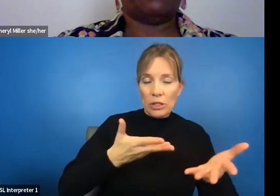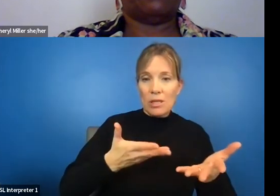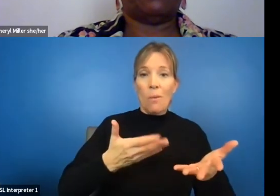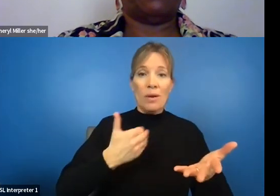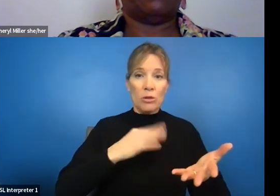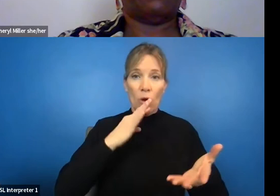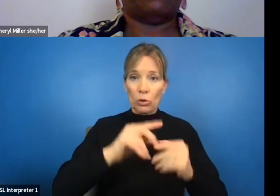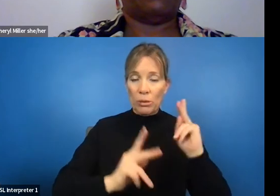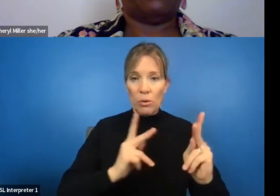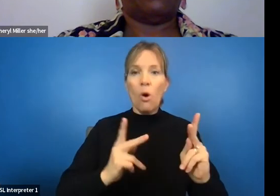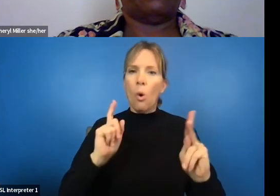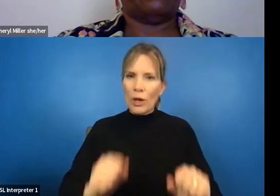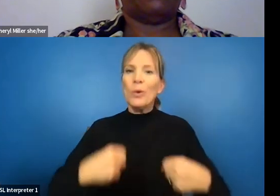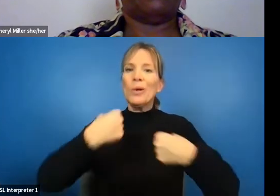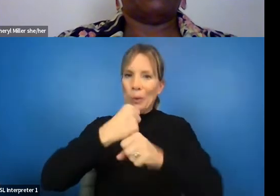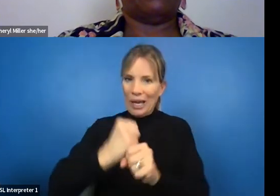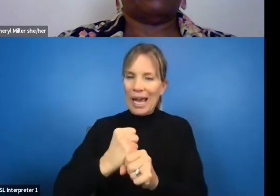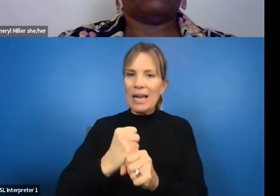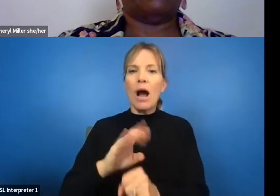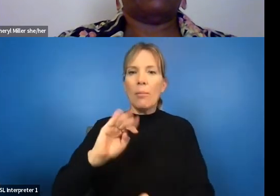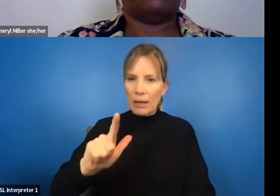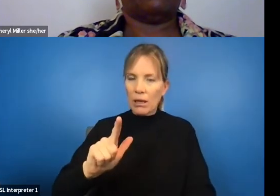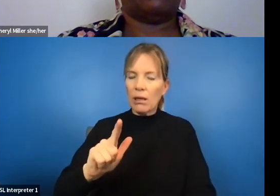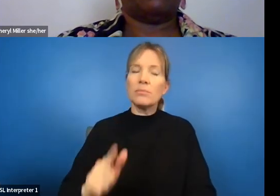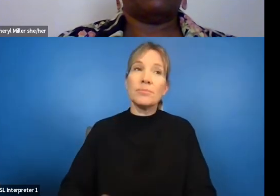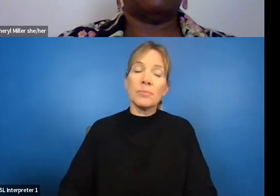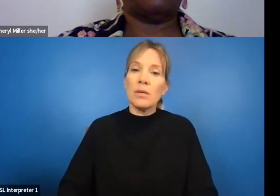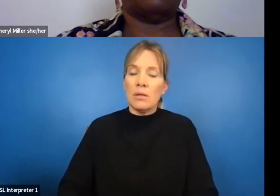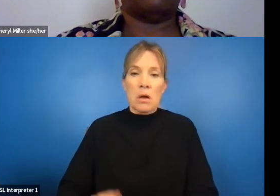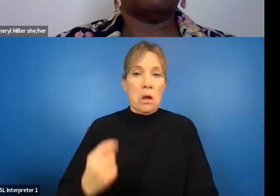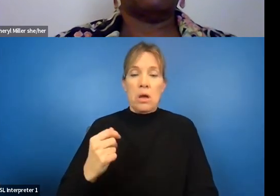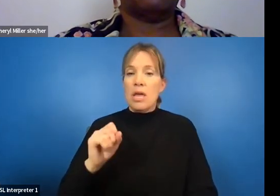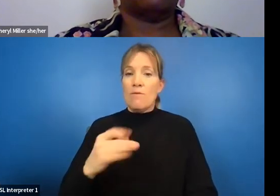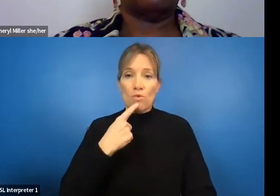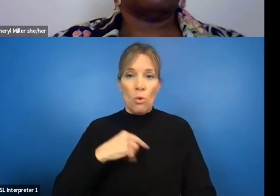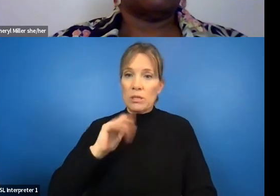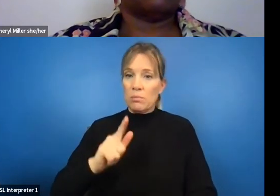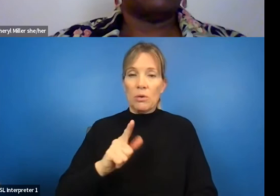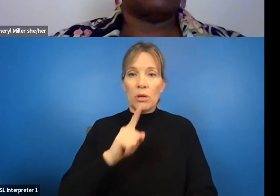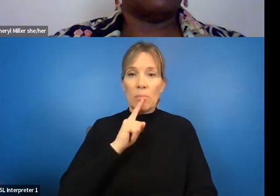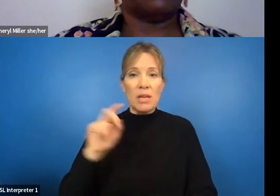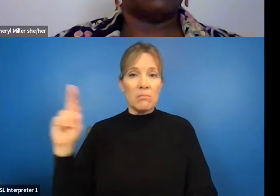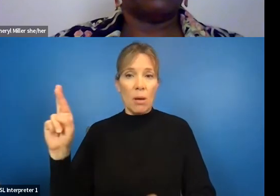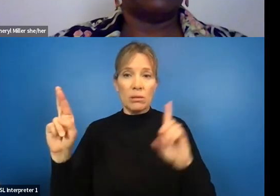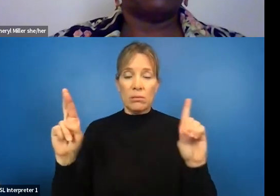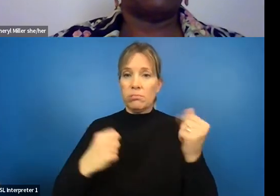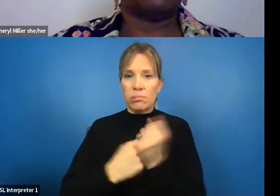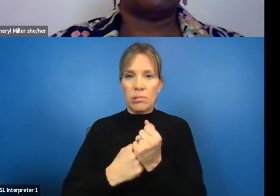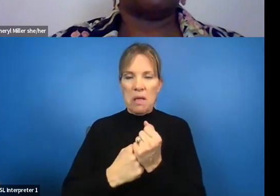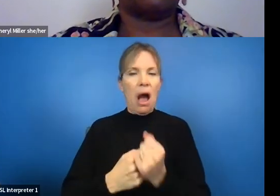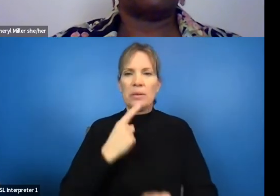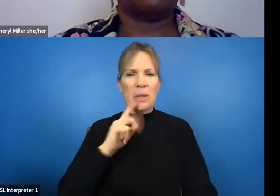people, we're able to create a bill that if, you know, 2 years ago, if you told me this bill would have been bipartisan, I'd have been like, that's